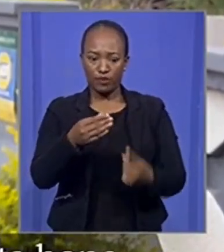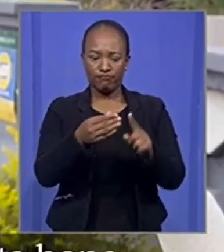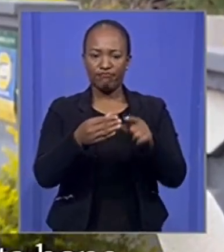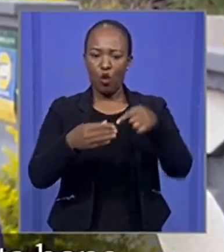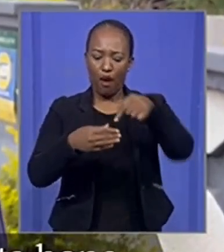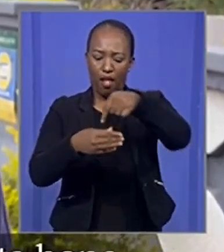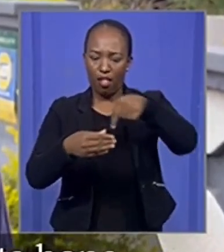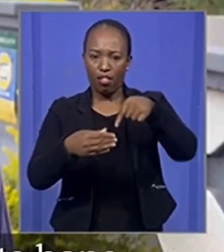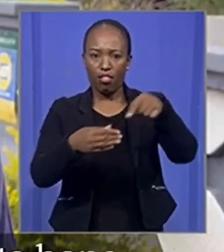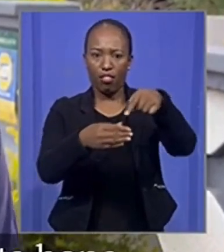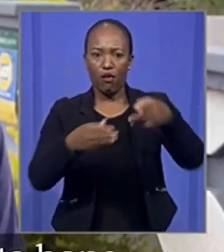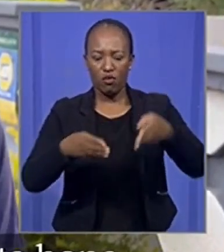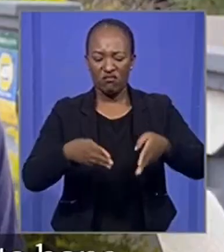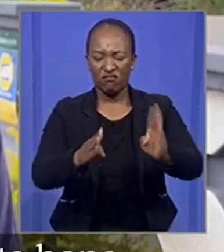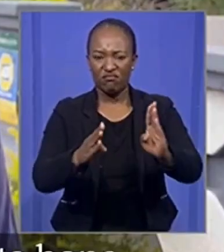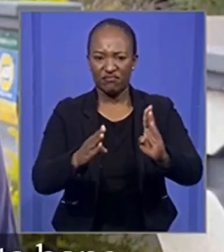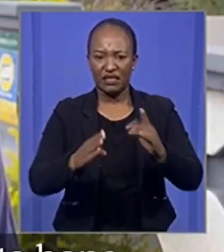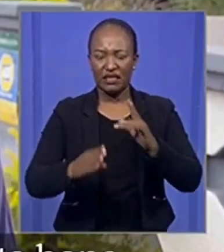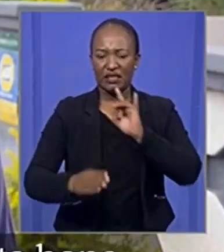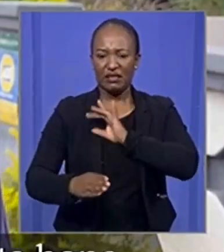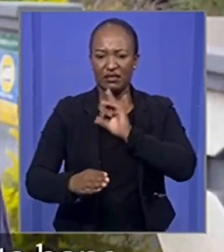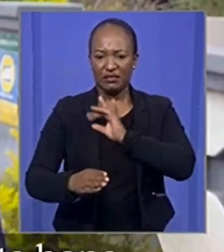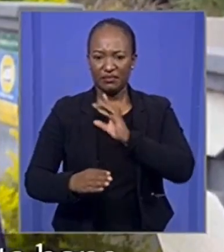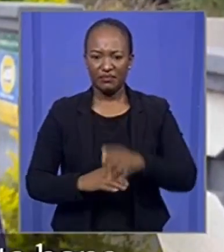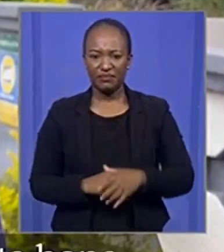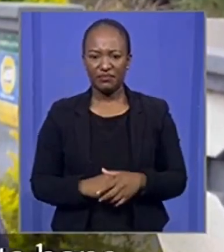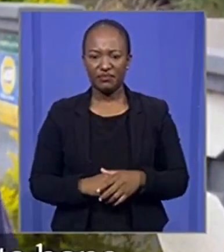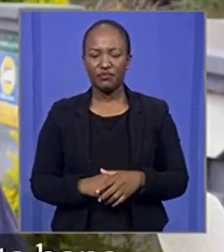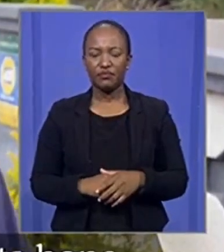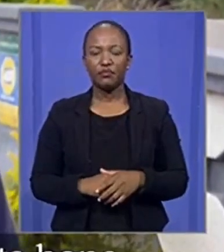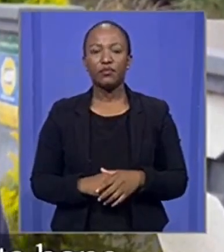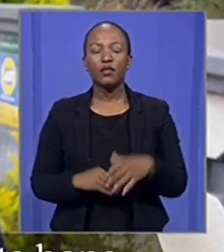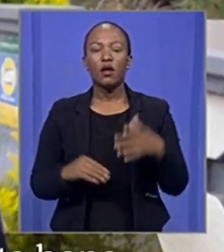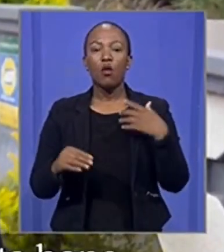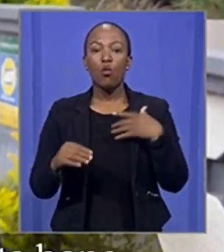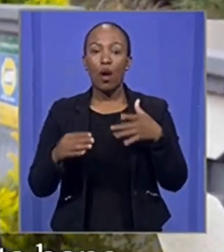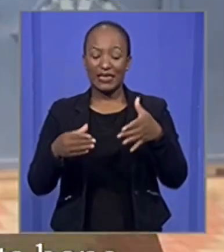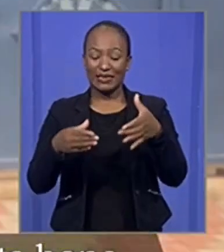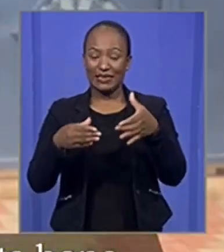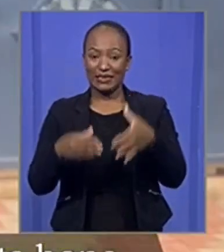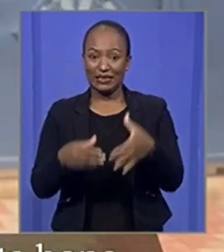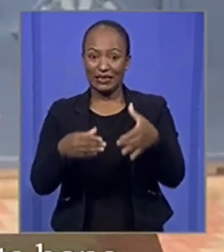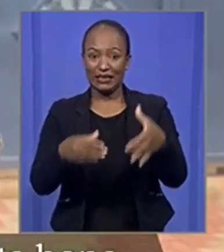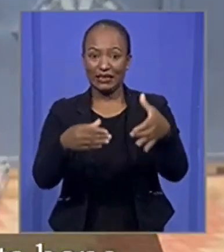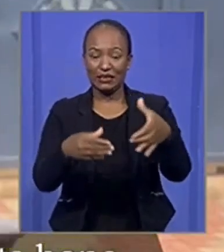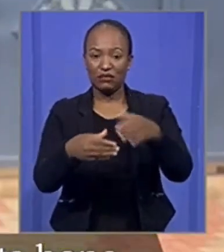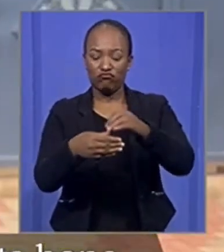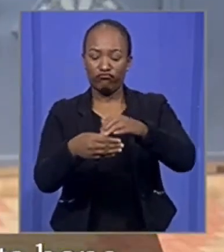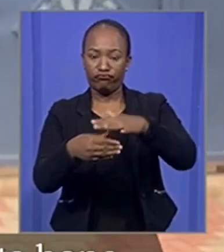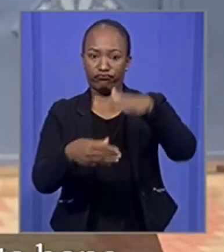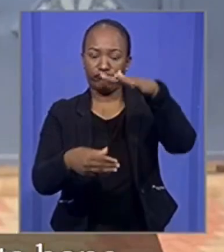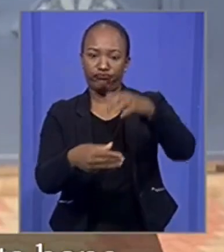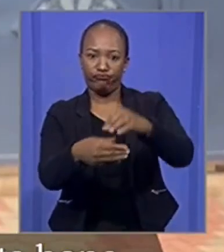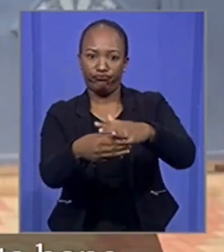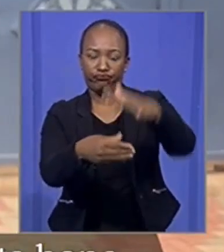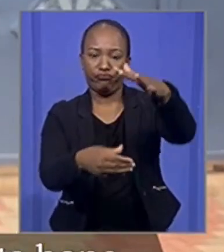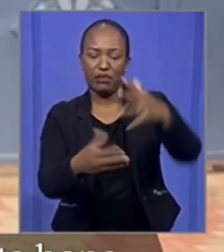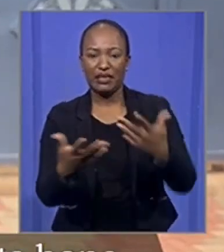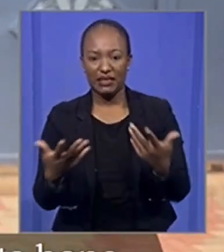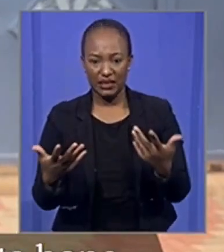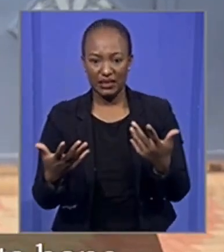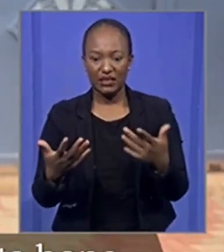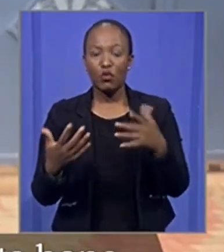tseleng and mabua a tlala ka pela gore metsi a kgone go tsena ka mogae a fihla tsena yo re